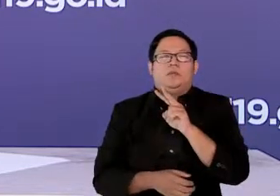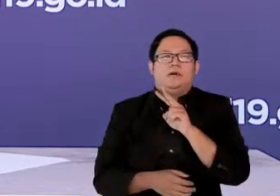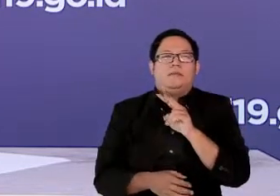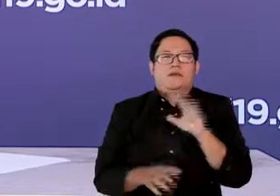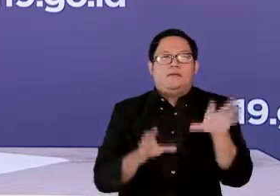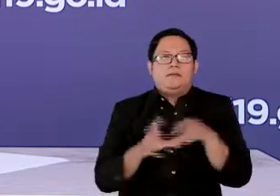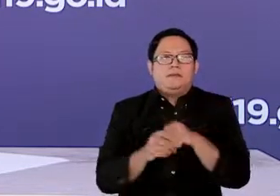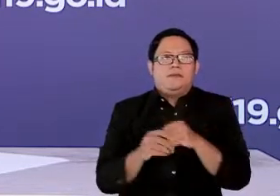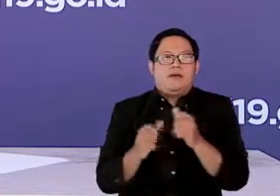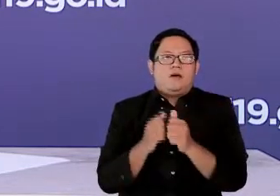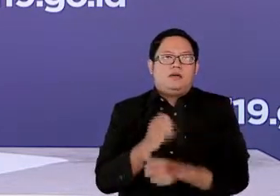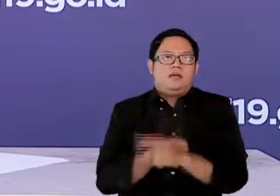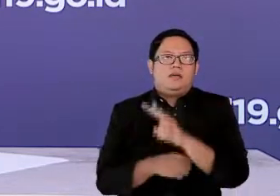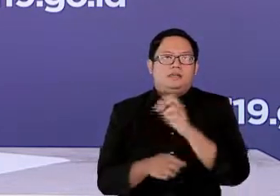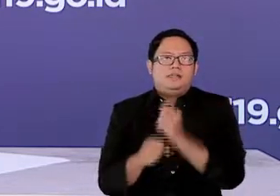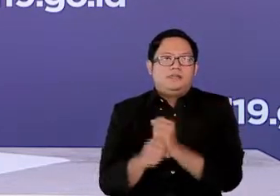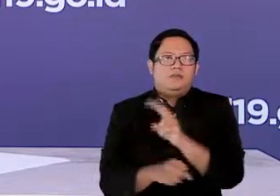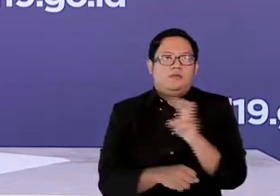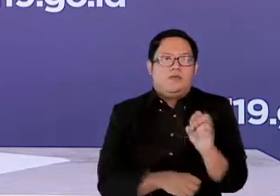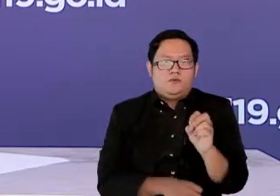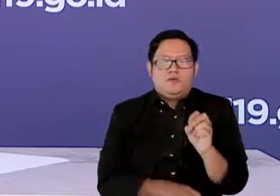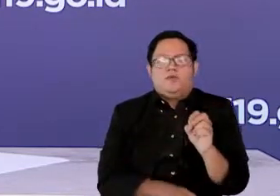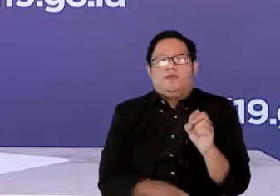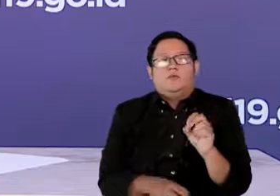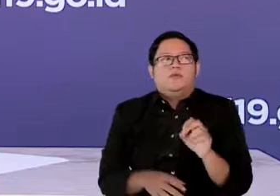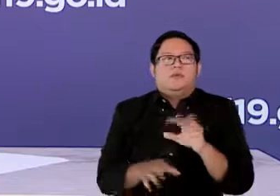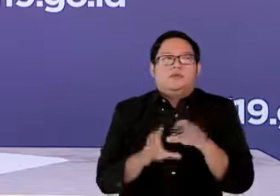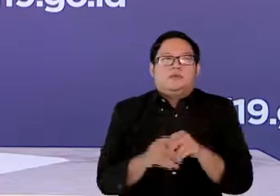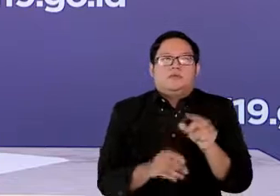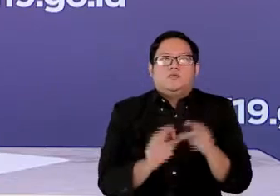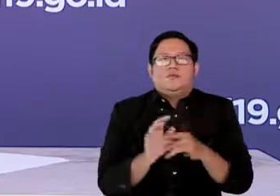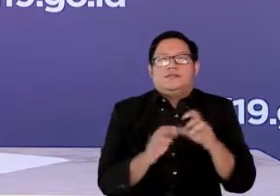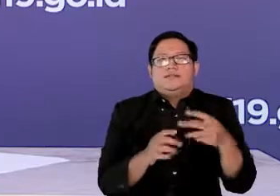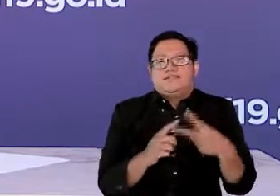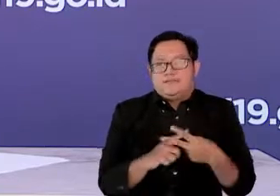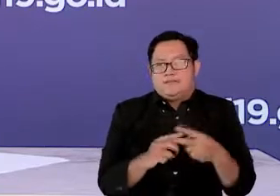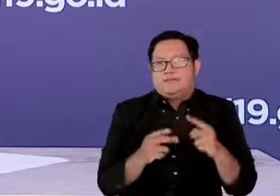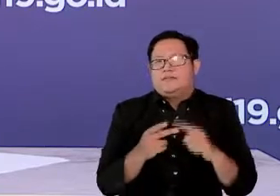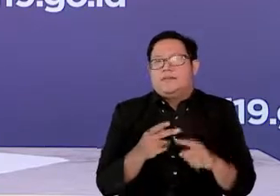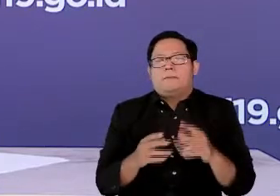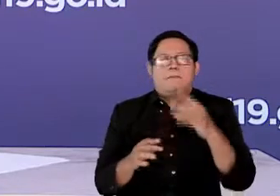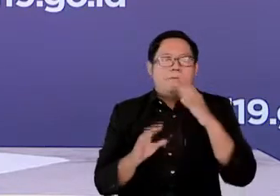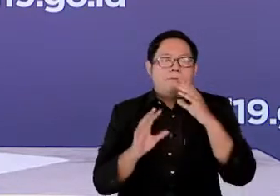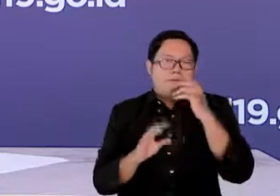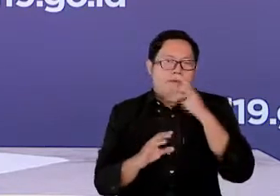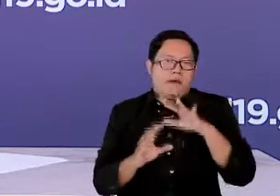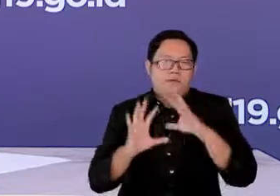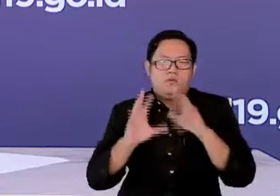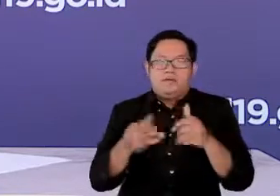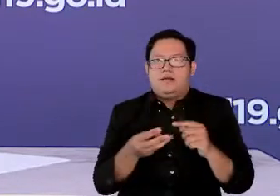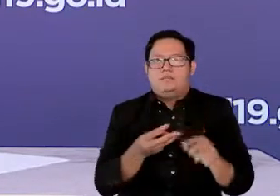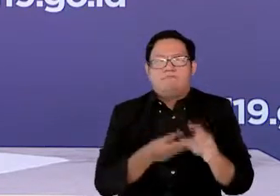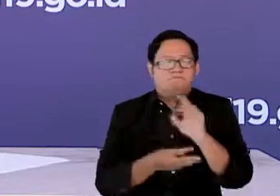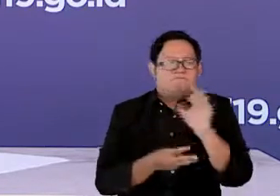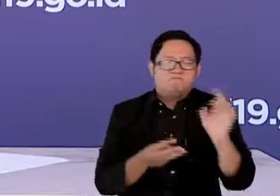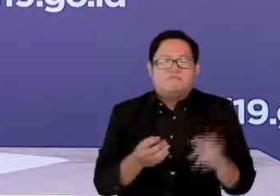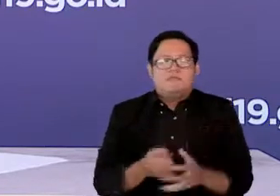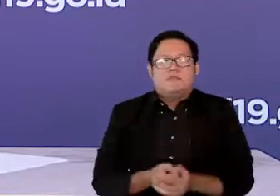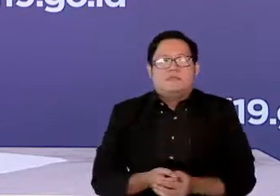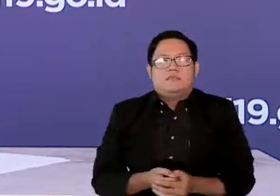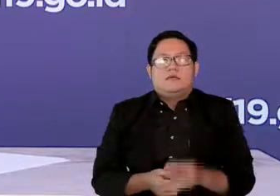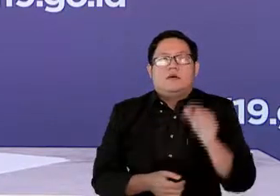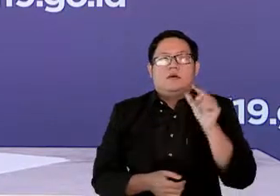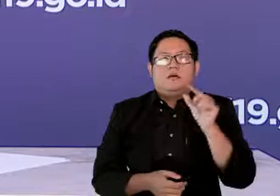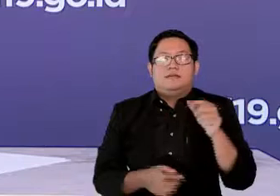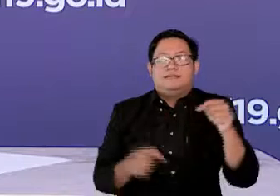as WHO, UNICEF, World Bank, and also Gavi. This declaration states that Indonesia is a